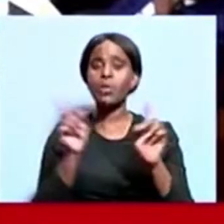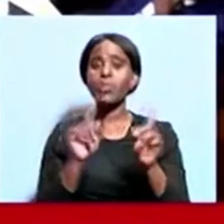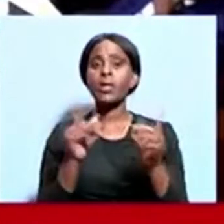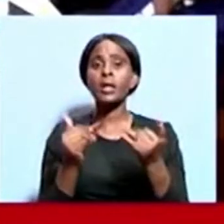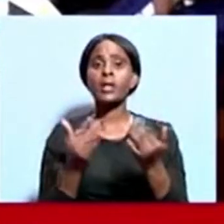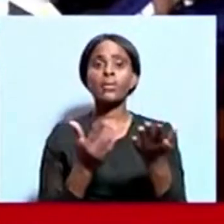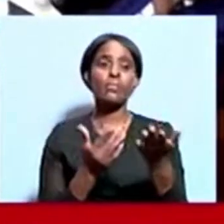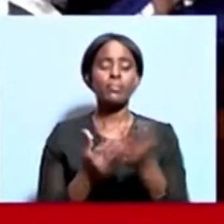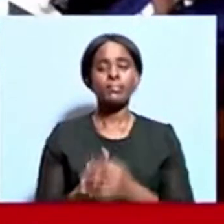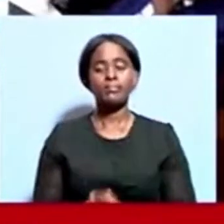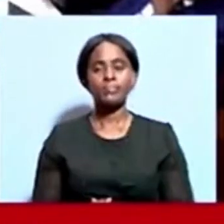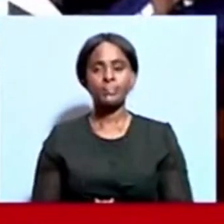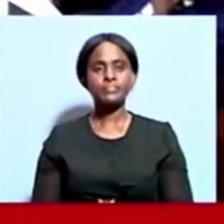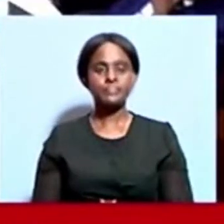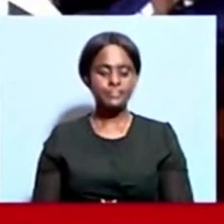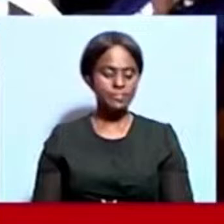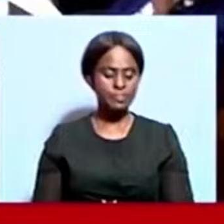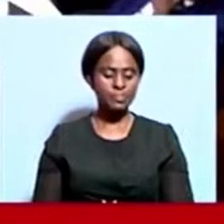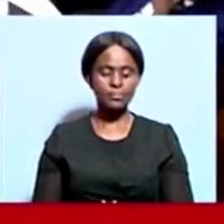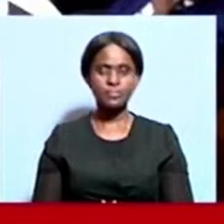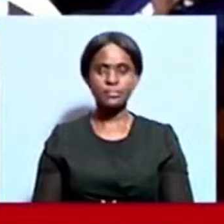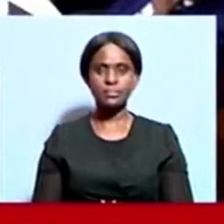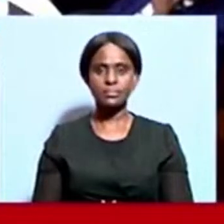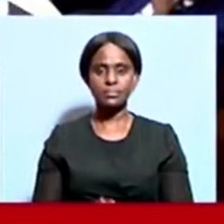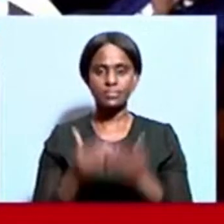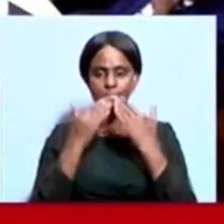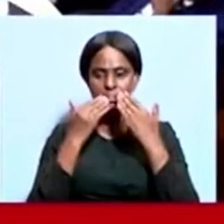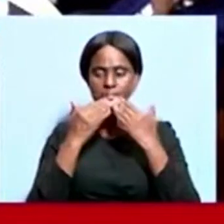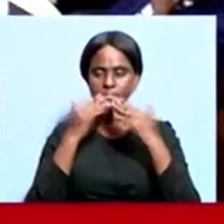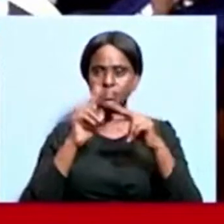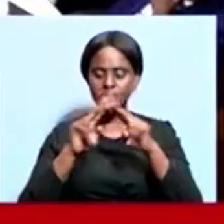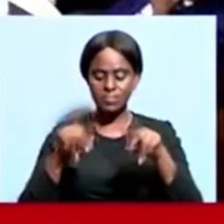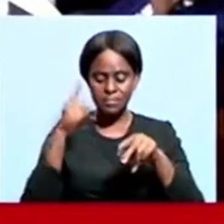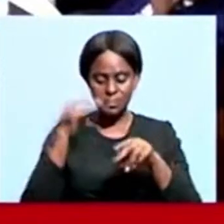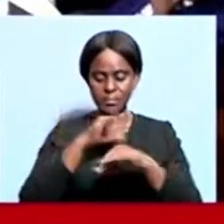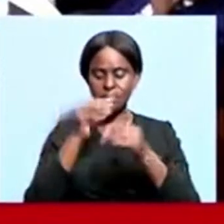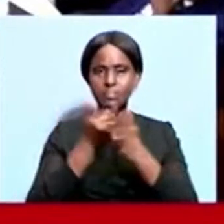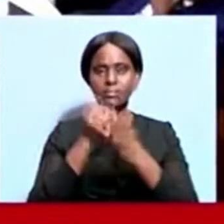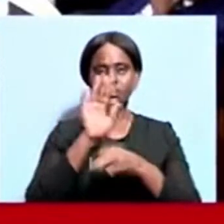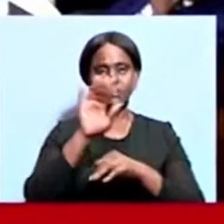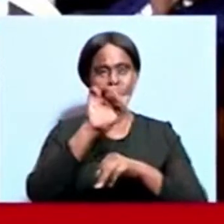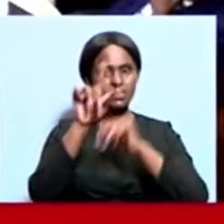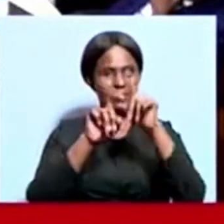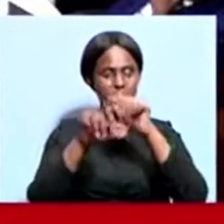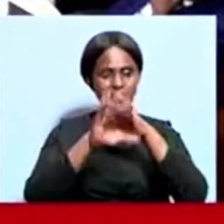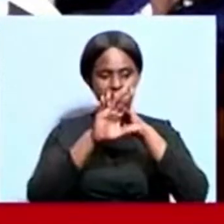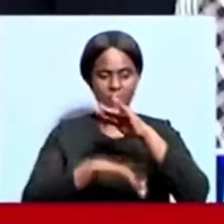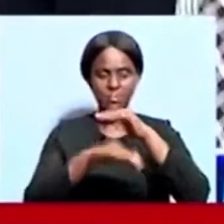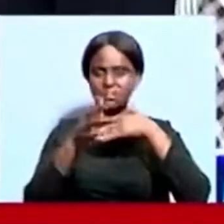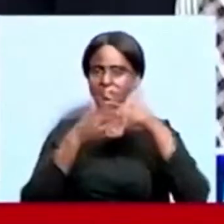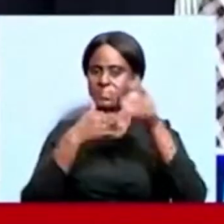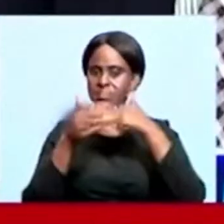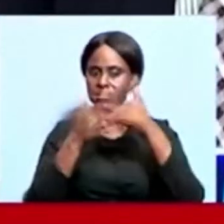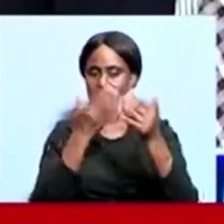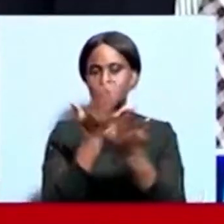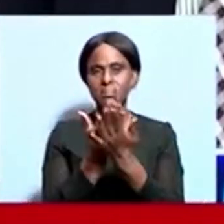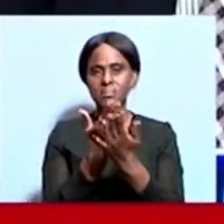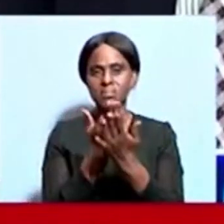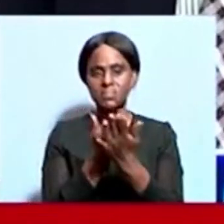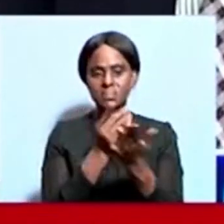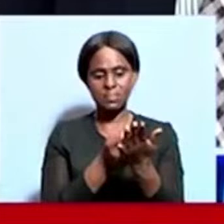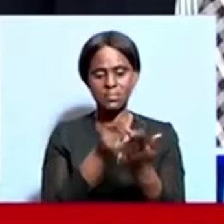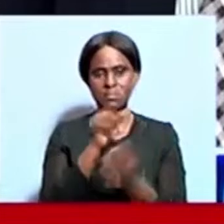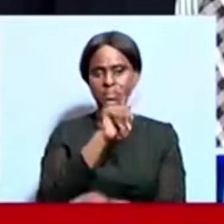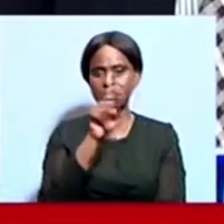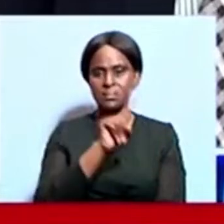Okay. Thank you, Chair, for the question. Under simplified bidding, ZPPA has